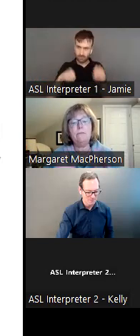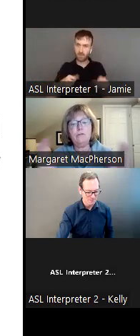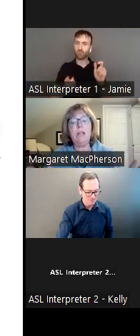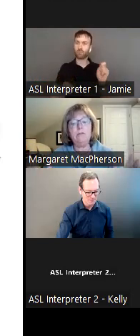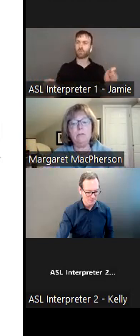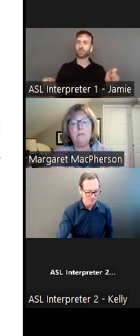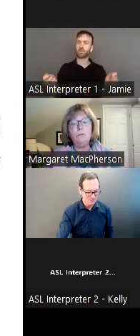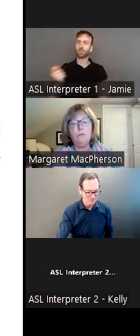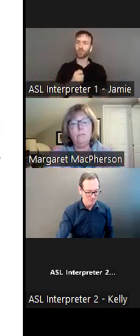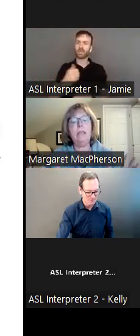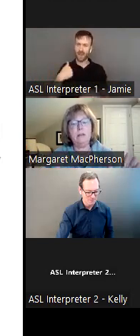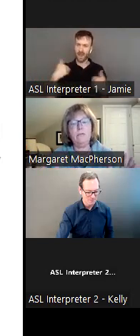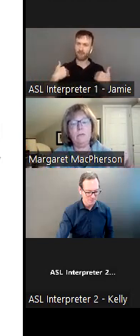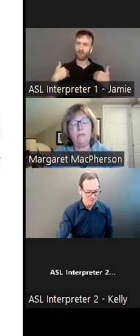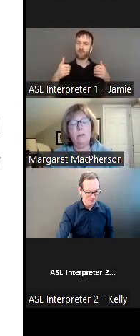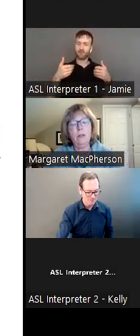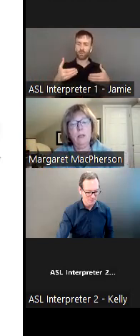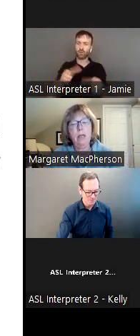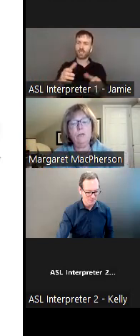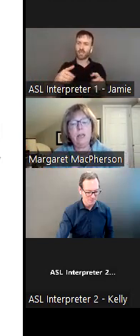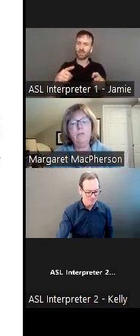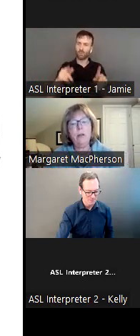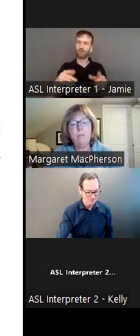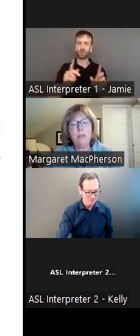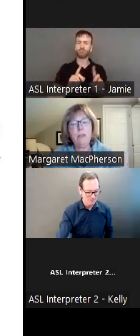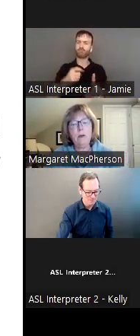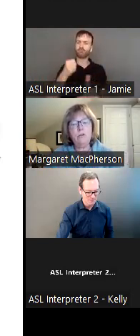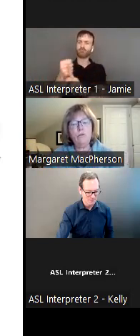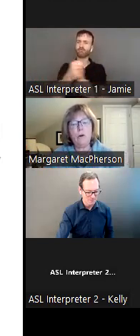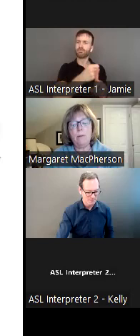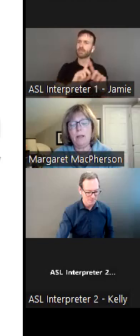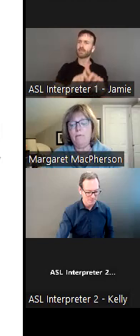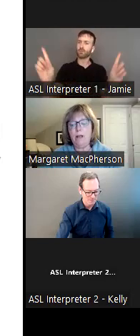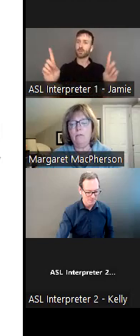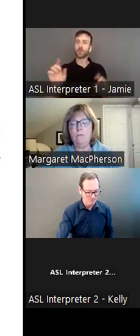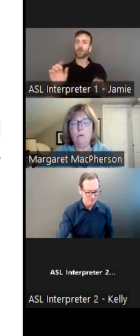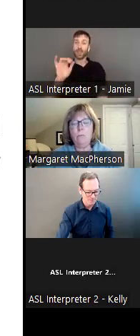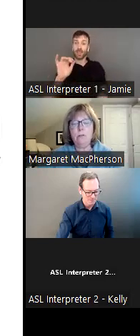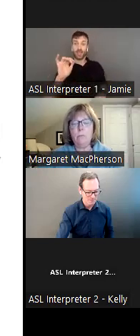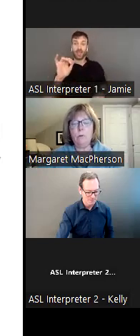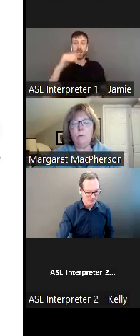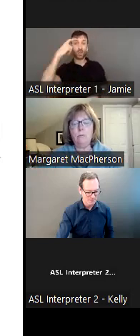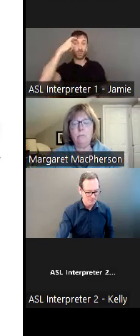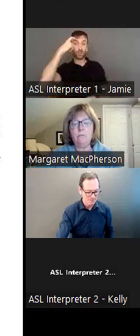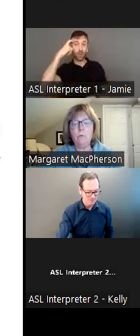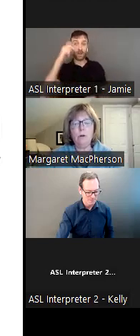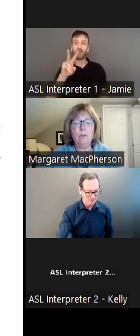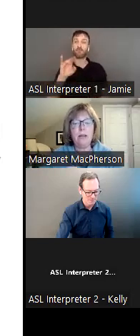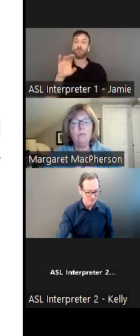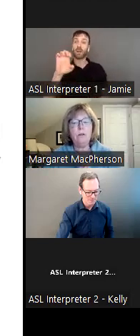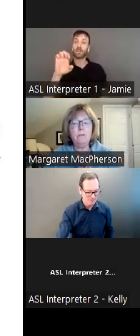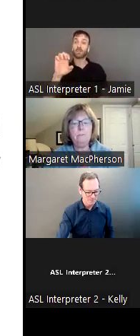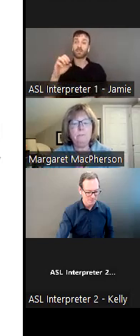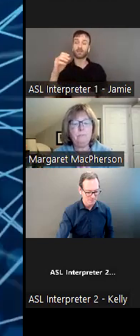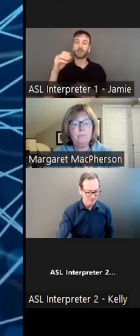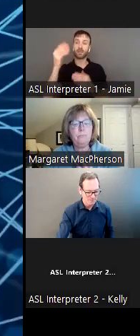have chances to make a difference. And so that's the way I'm thinking about the trauma and violence informed principles. If you want to go to the